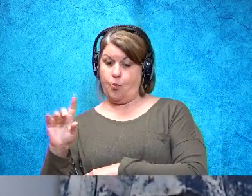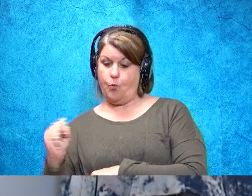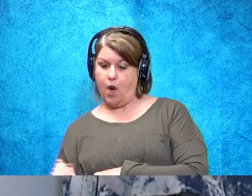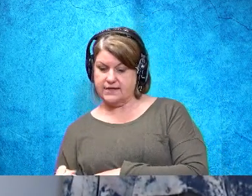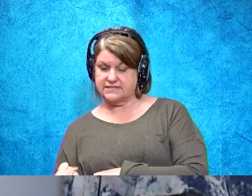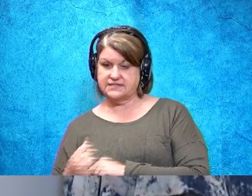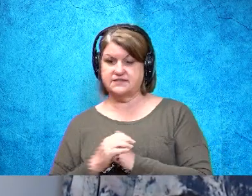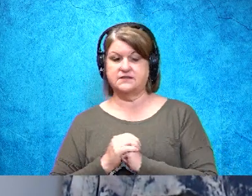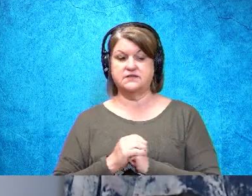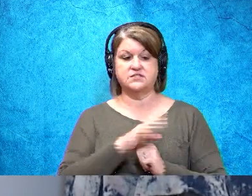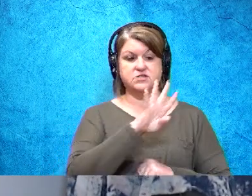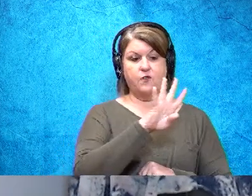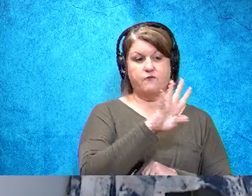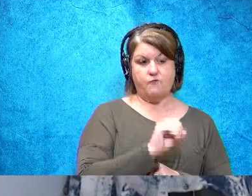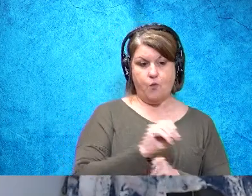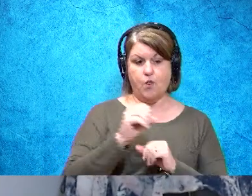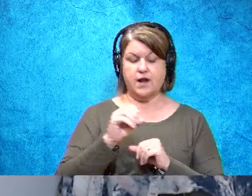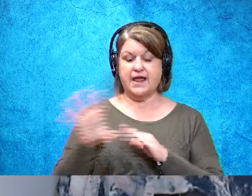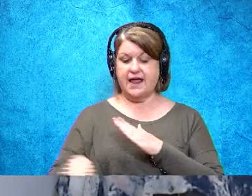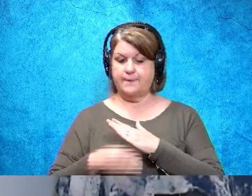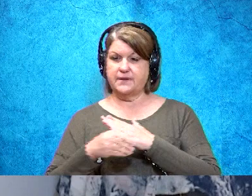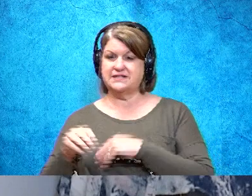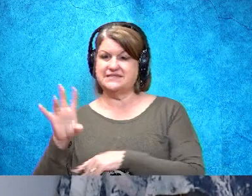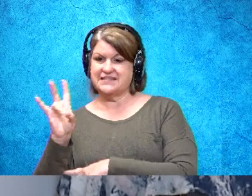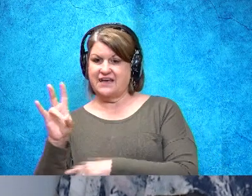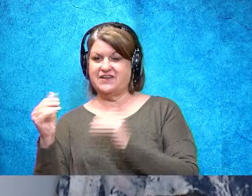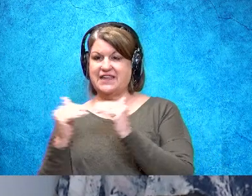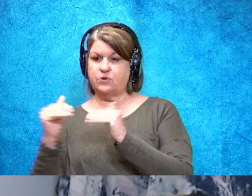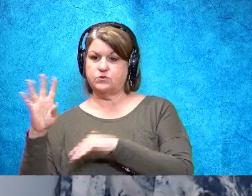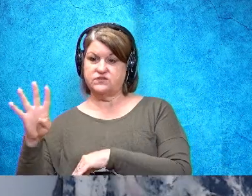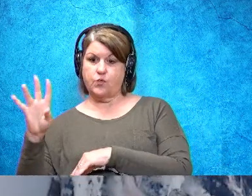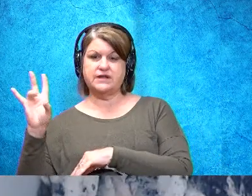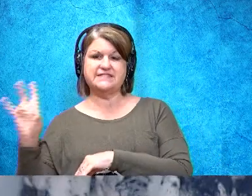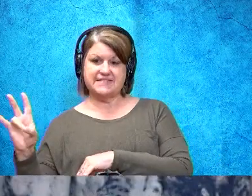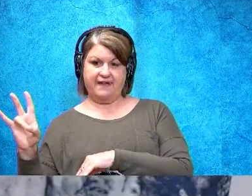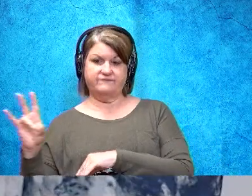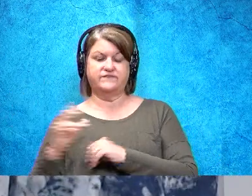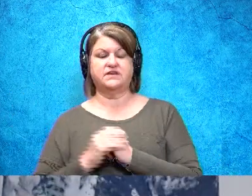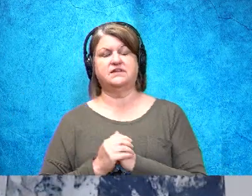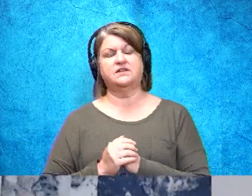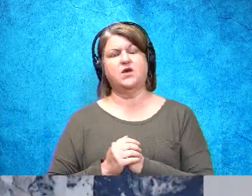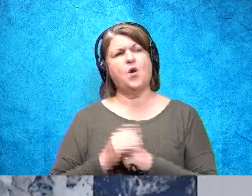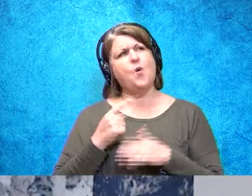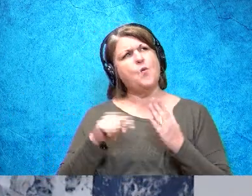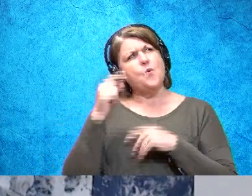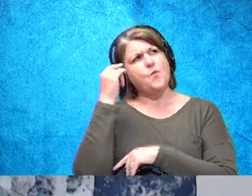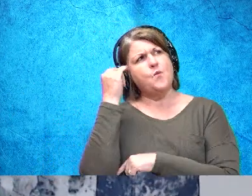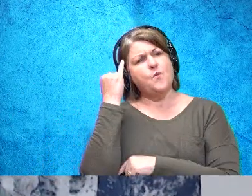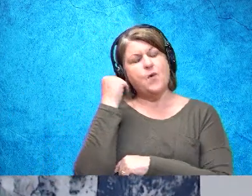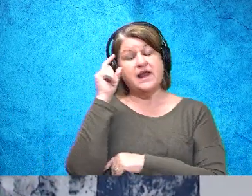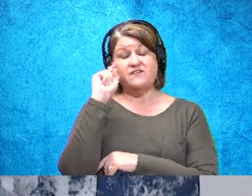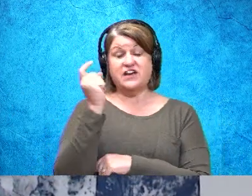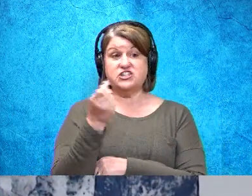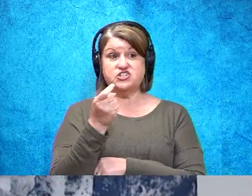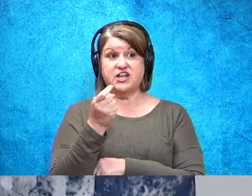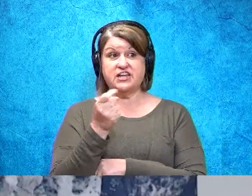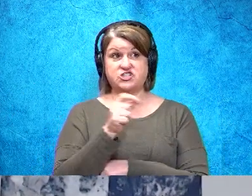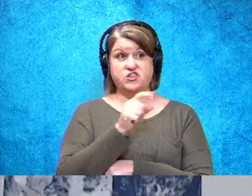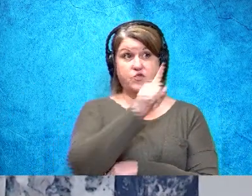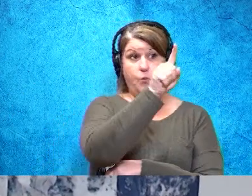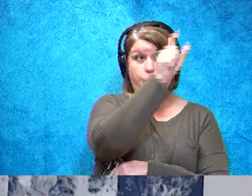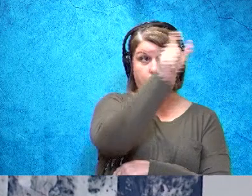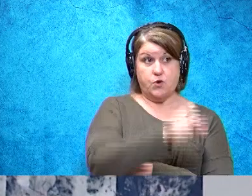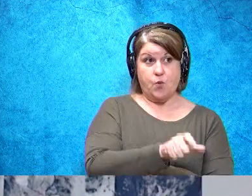plus 7 equals 47. What if I change this one rod